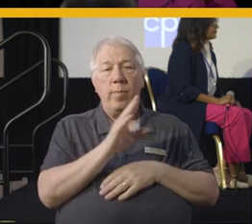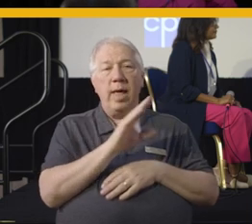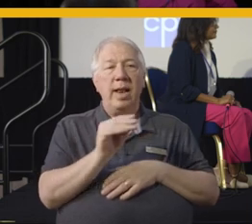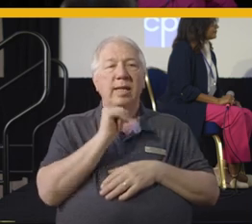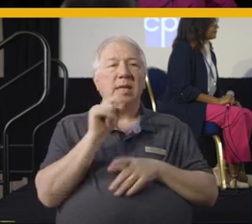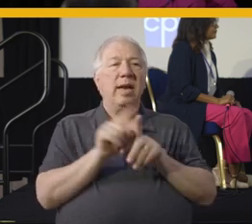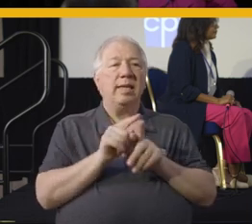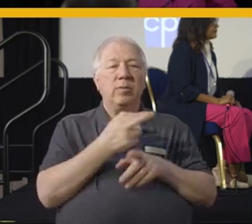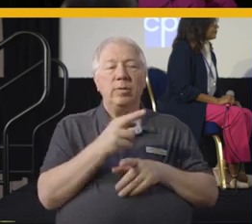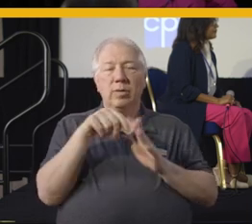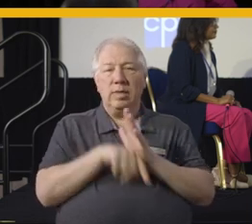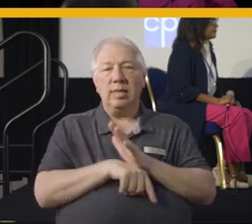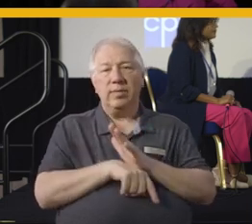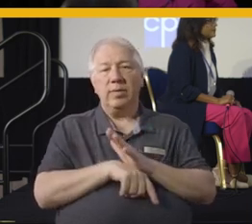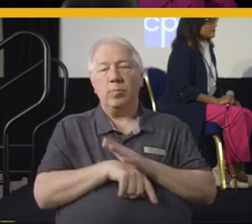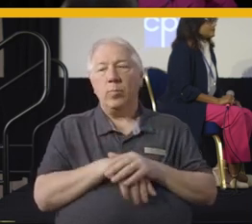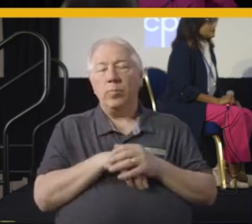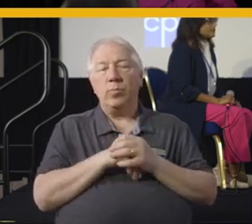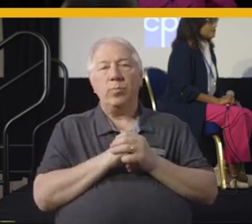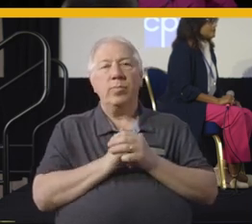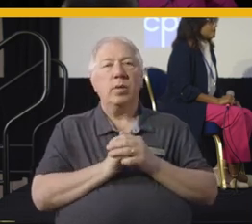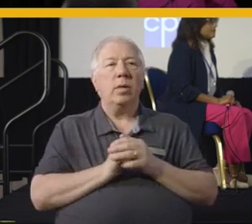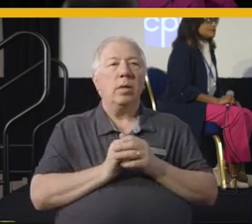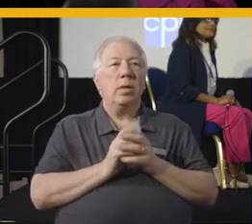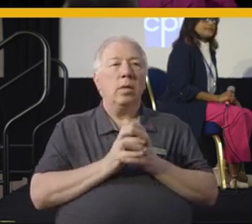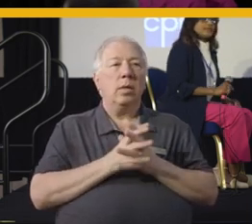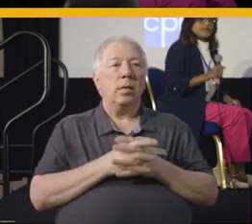it's not as resource intensive as making everything from scratch necessarily.